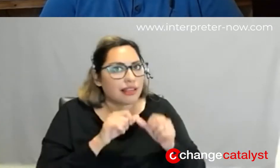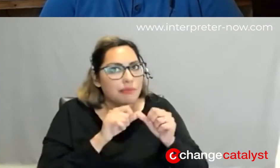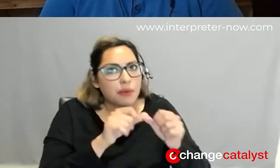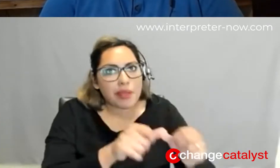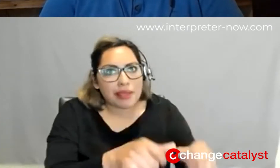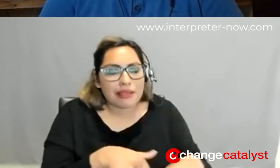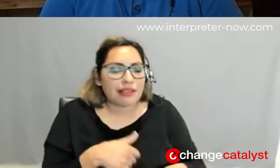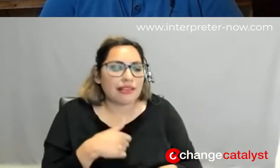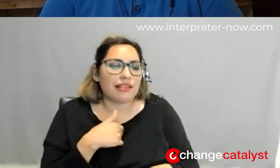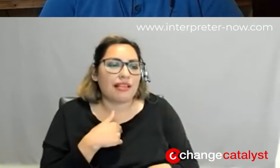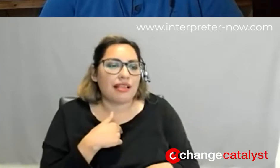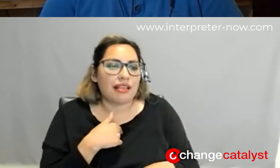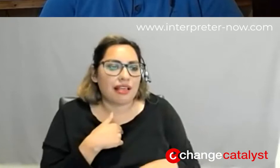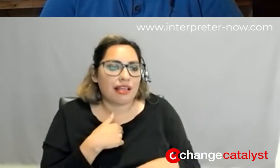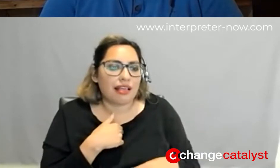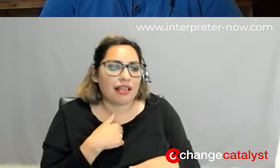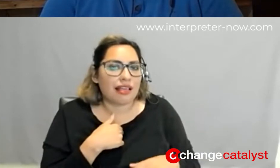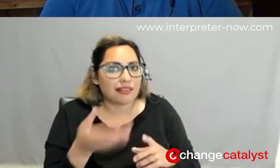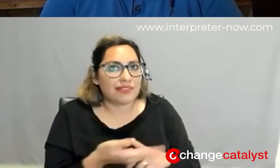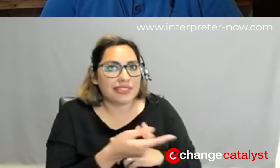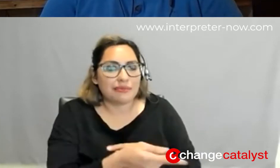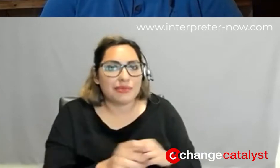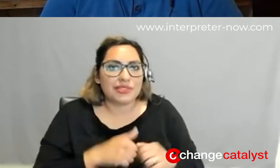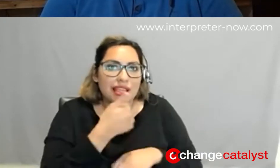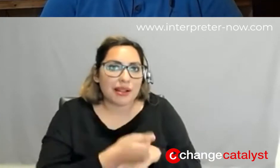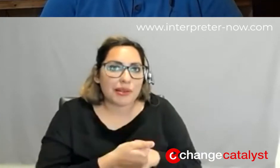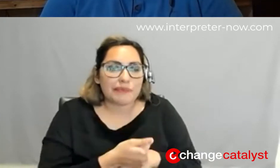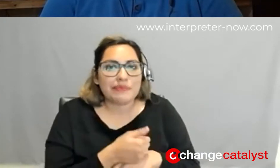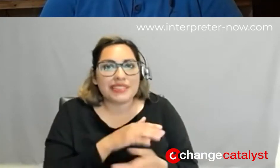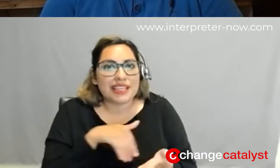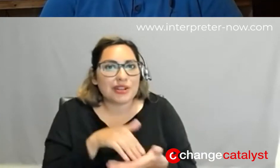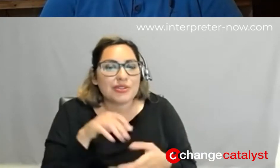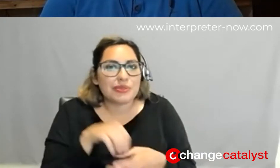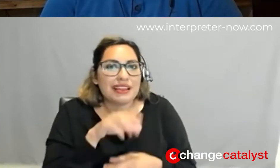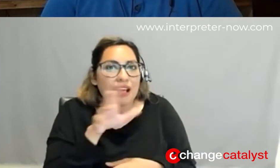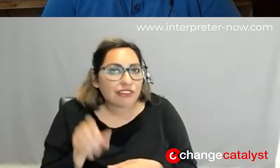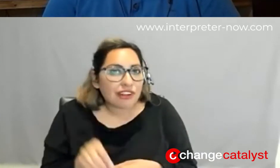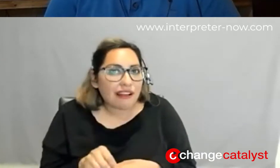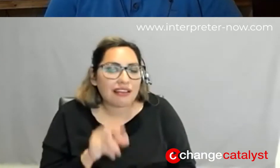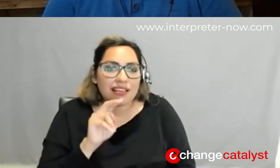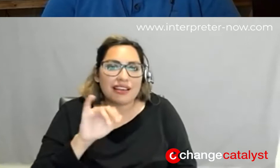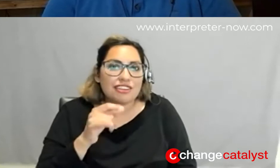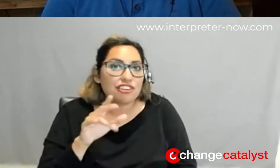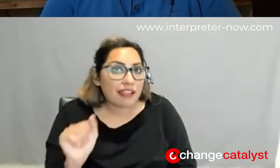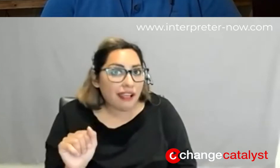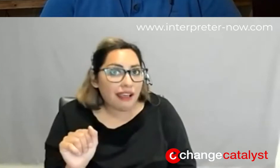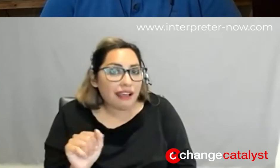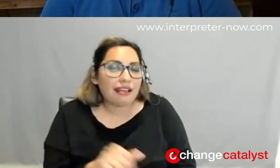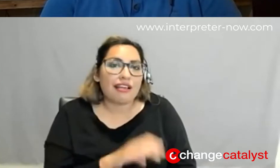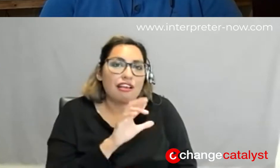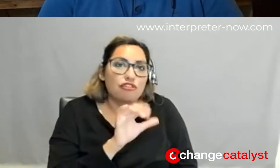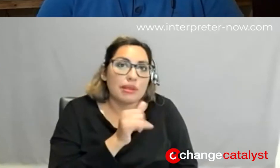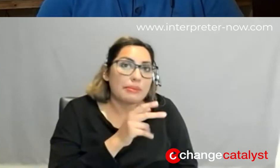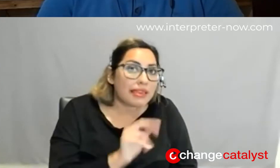into creating development centers in Africa, Kenya, Nigeria, and presently I'm doing the same for the Caribbean. It's like, we need to be